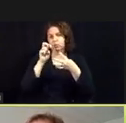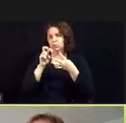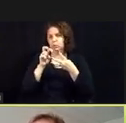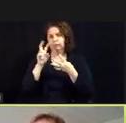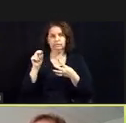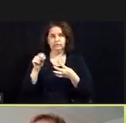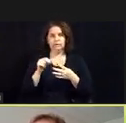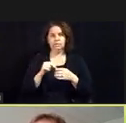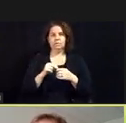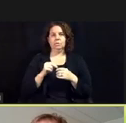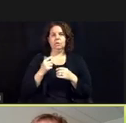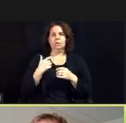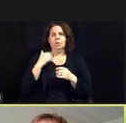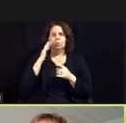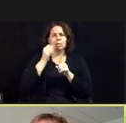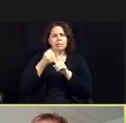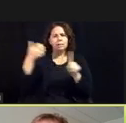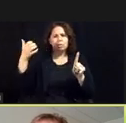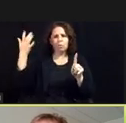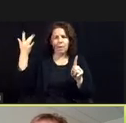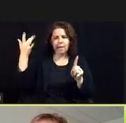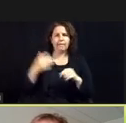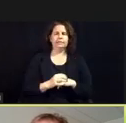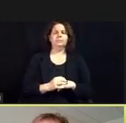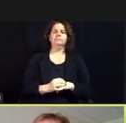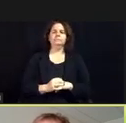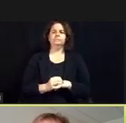more about that. Next, please.